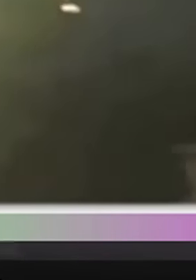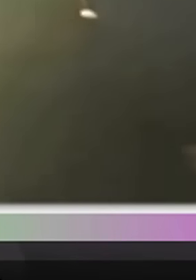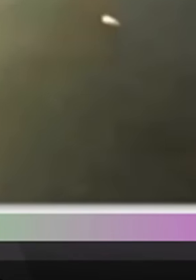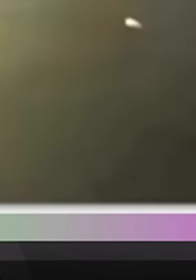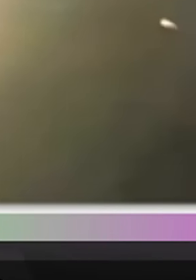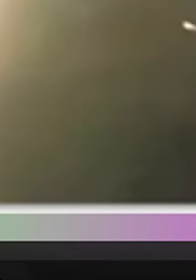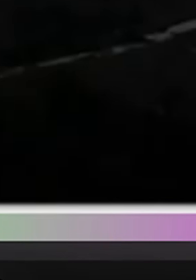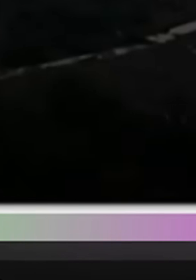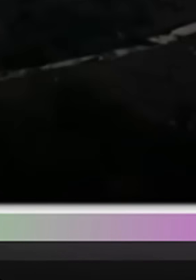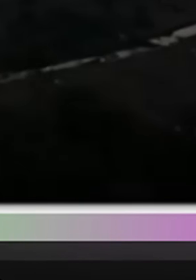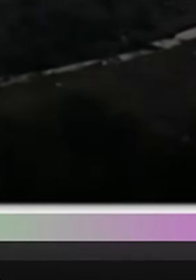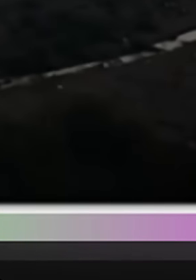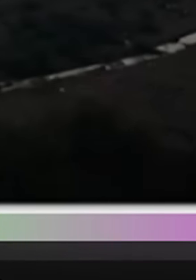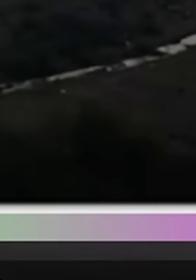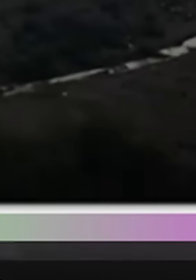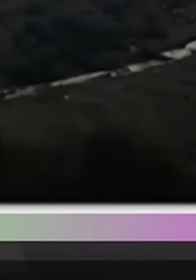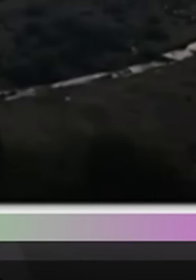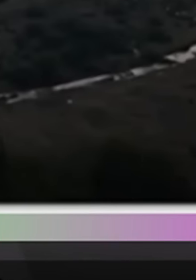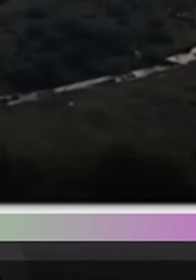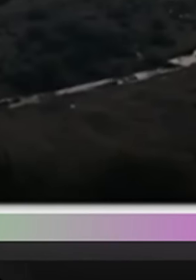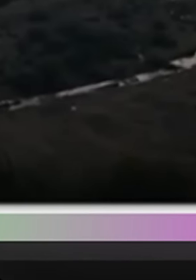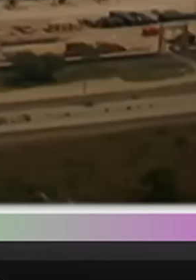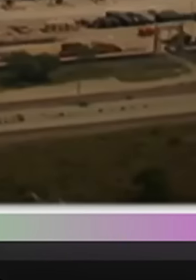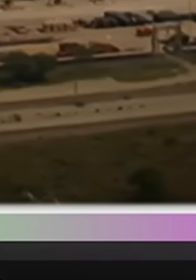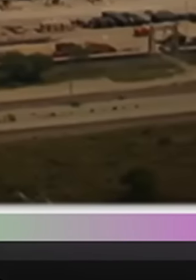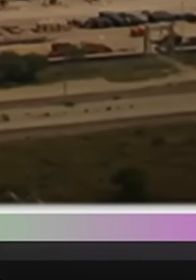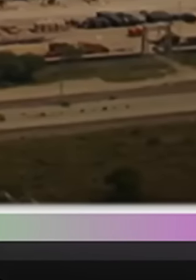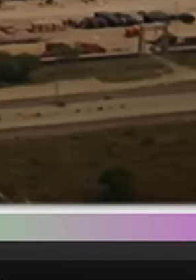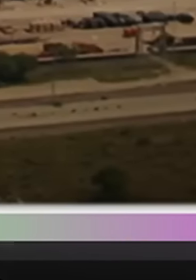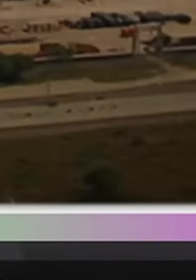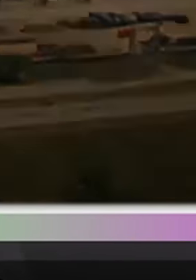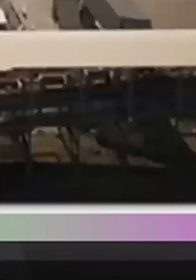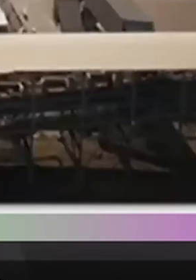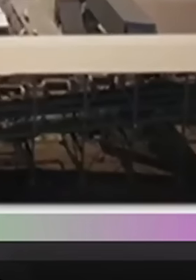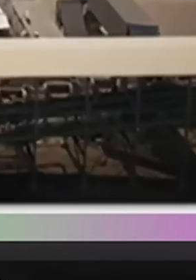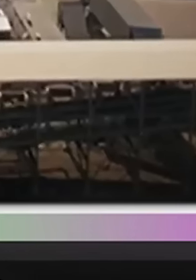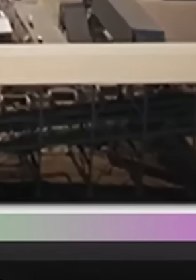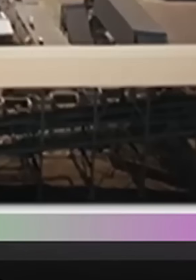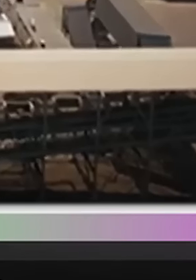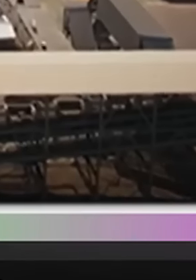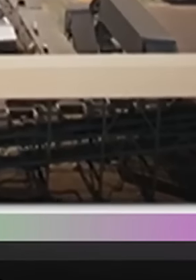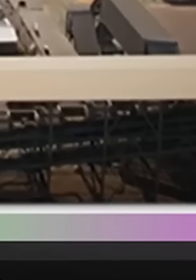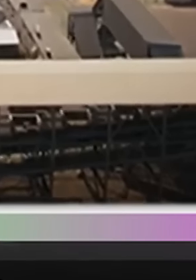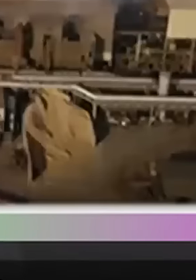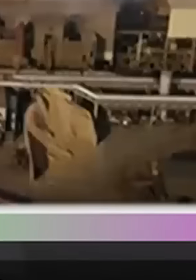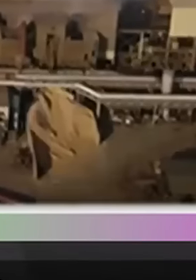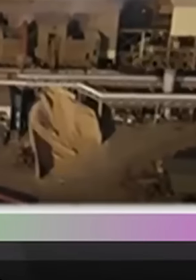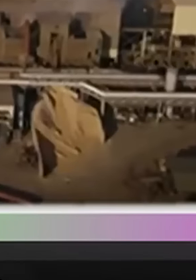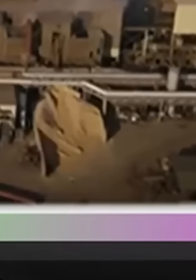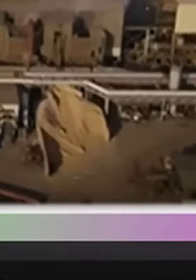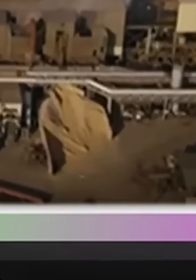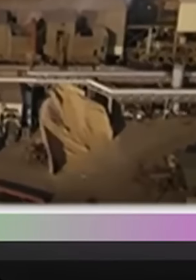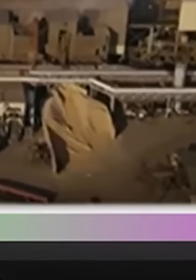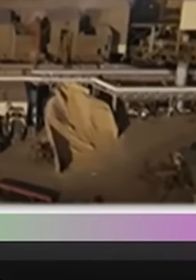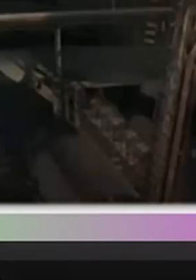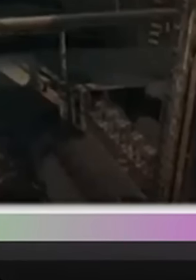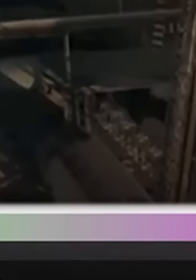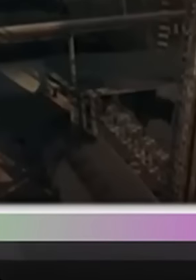safety systems. Jaaka dikopano tsa G20 di tshwarelwa mo Afrika Borwa, go solofela fa di tla thusa mo go